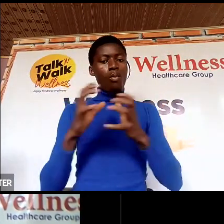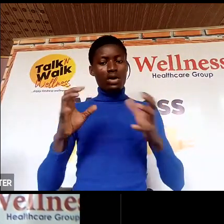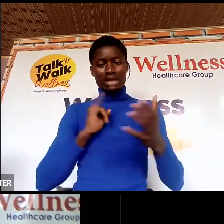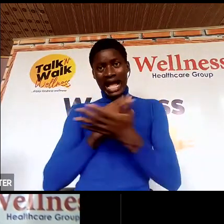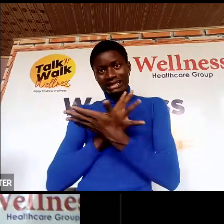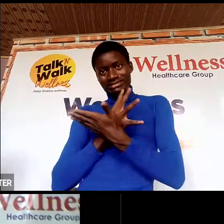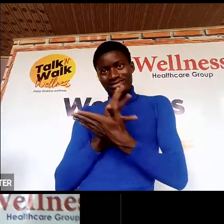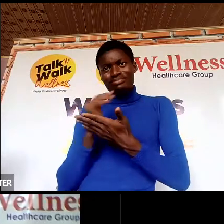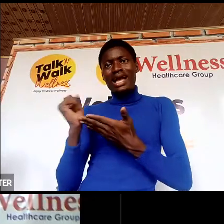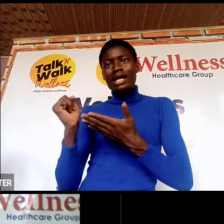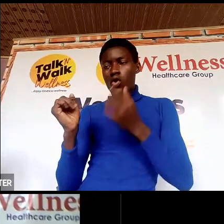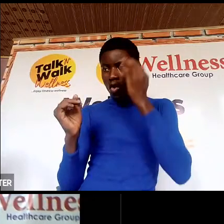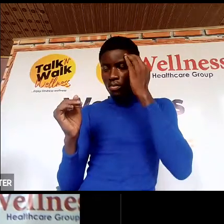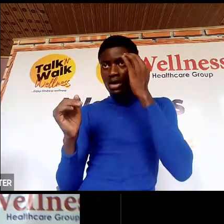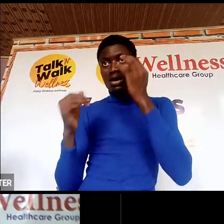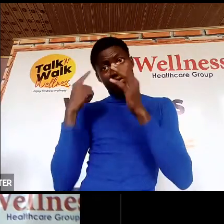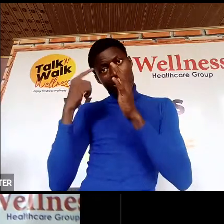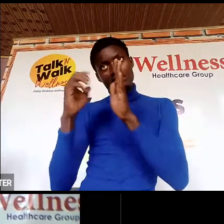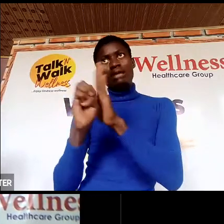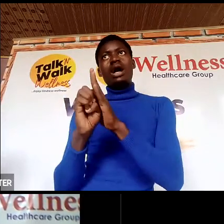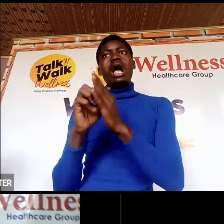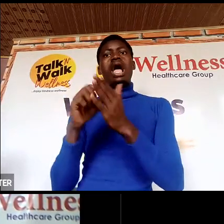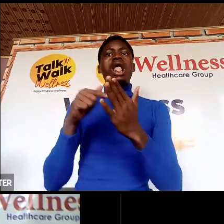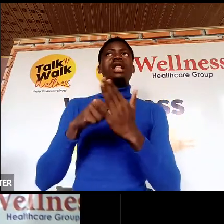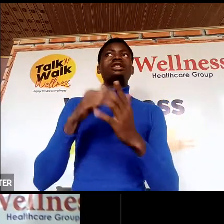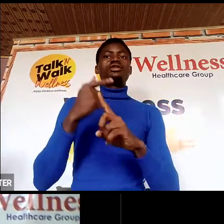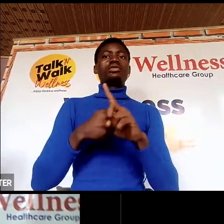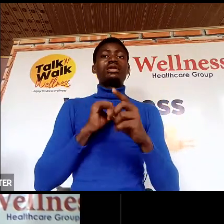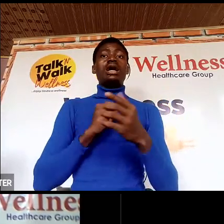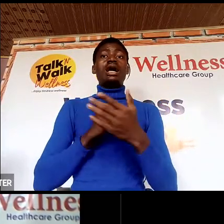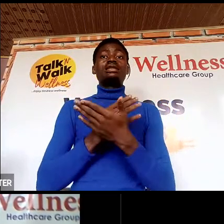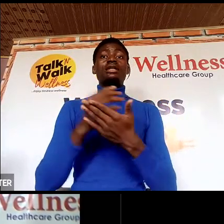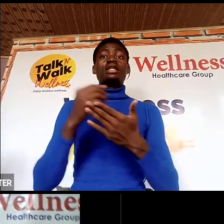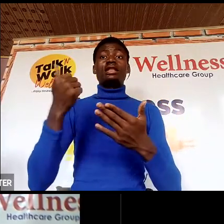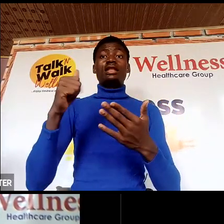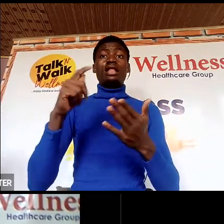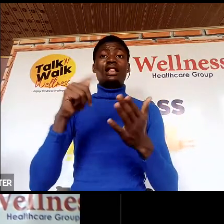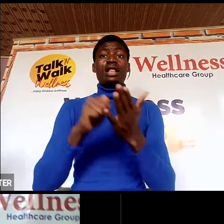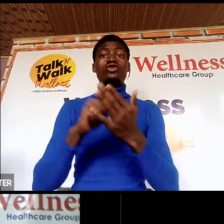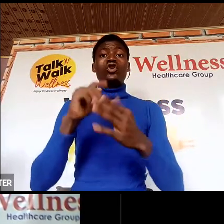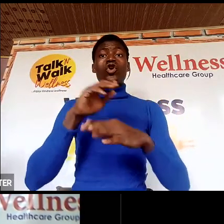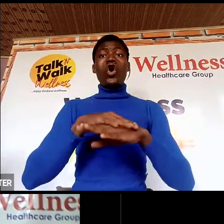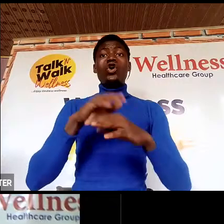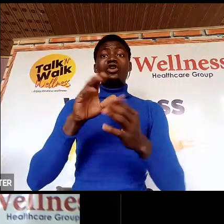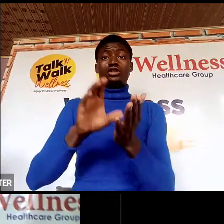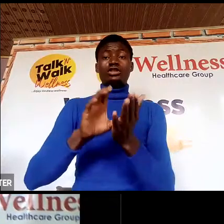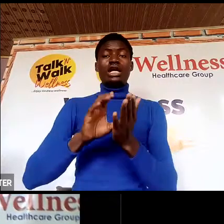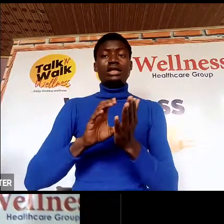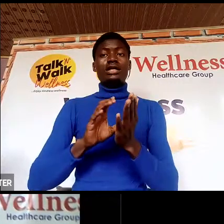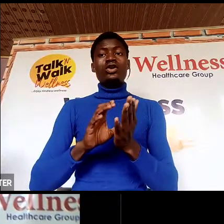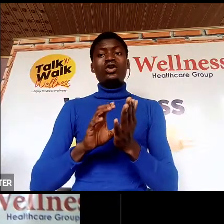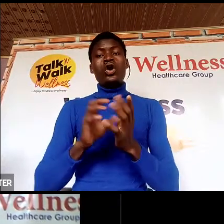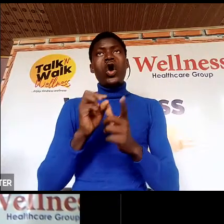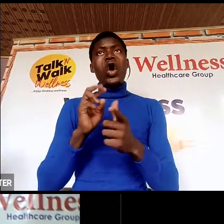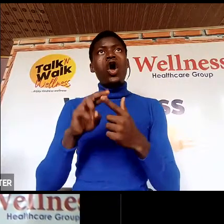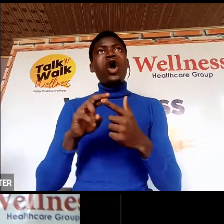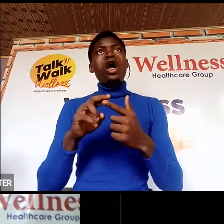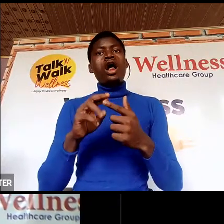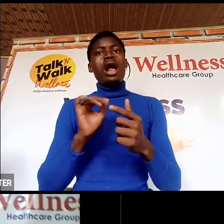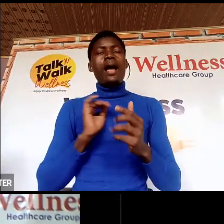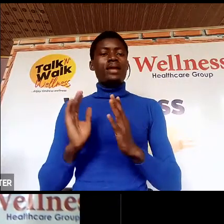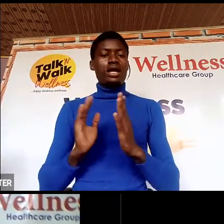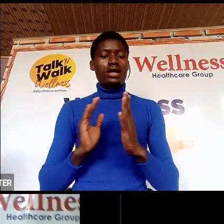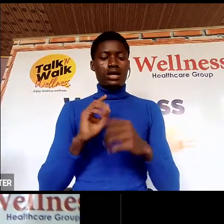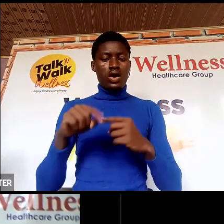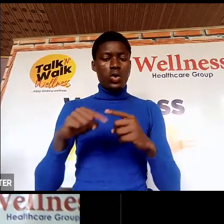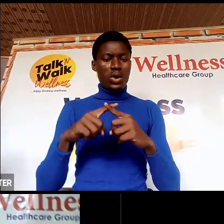card, if by the time I'm planning and by the time I'm getting close to 10,000, but nothing can come out of it again. If I know that